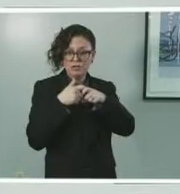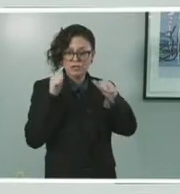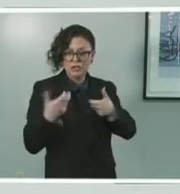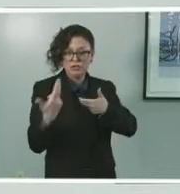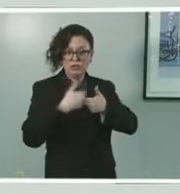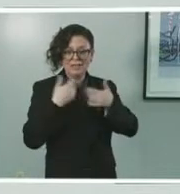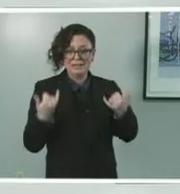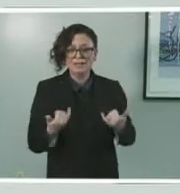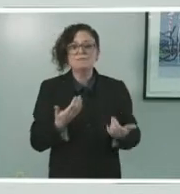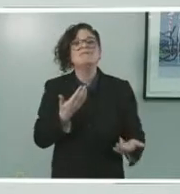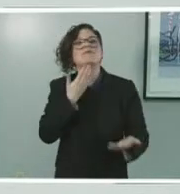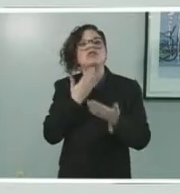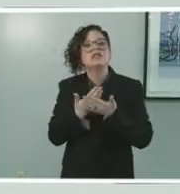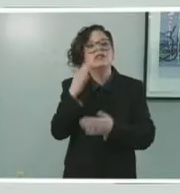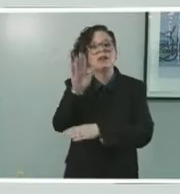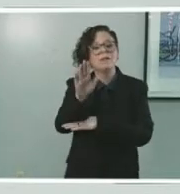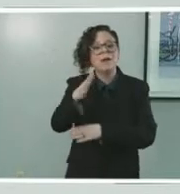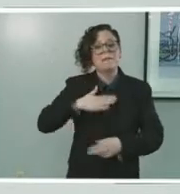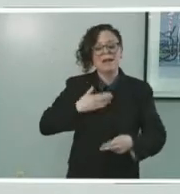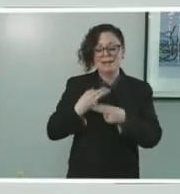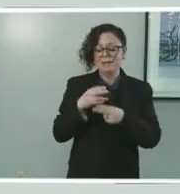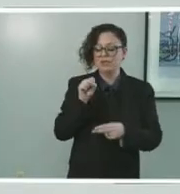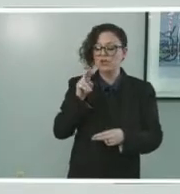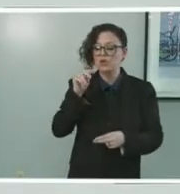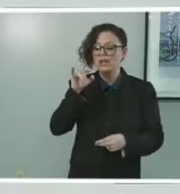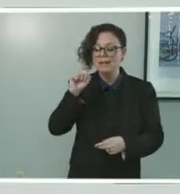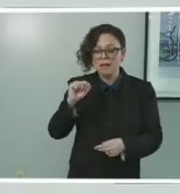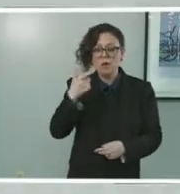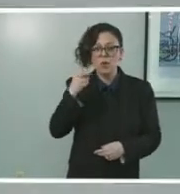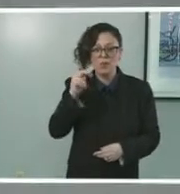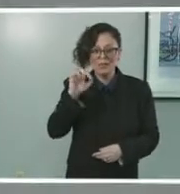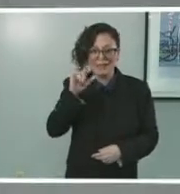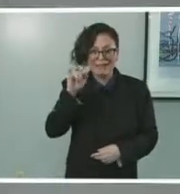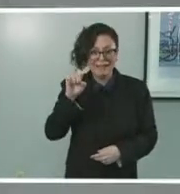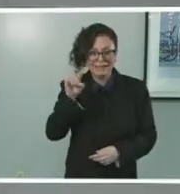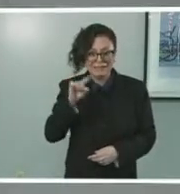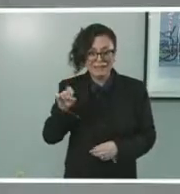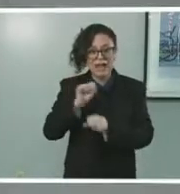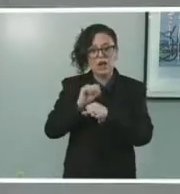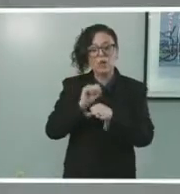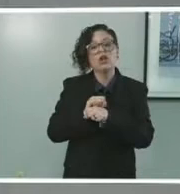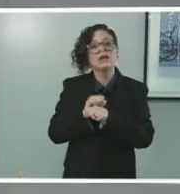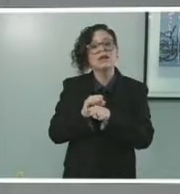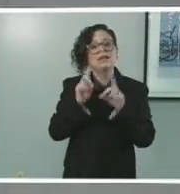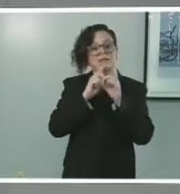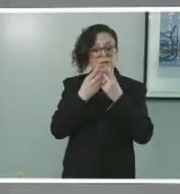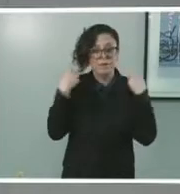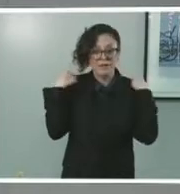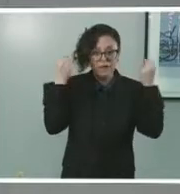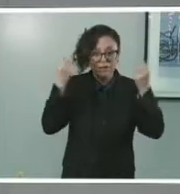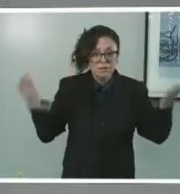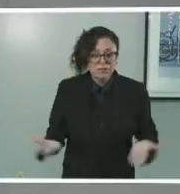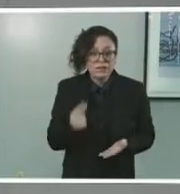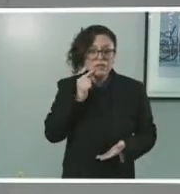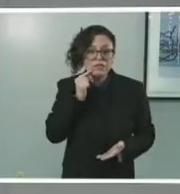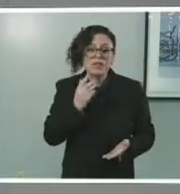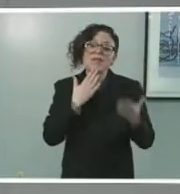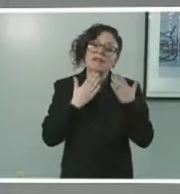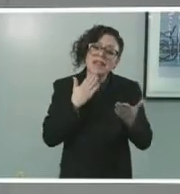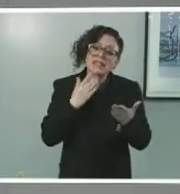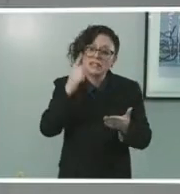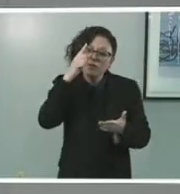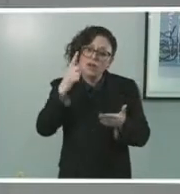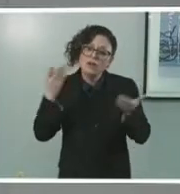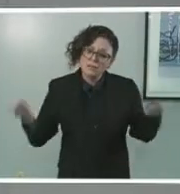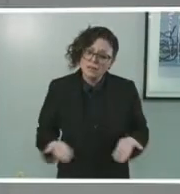Hola, buenas tardes. ¿Qué tal? Mi nombre es Sonia González. Estoy con el Departamento de Salud de San Antonio y muchas gracias por estar con